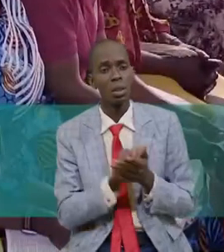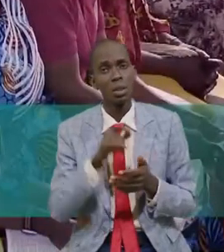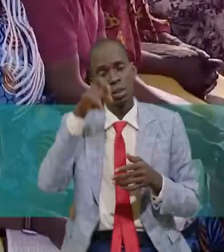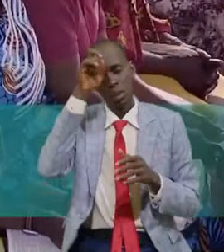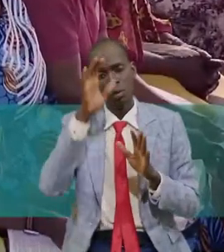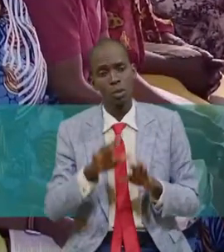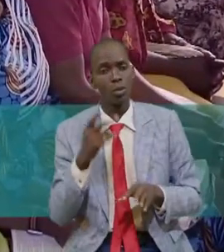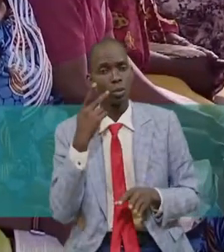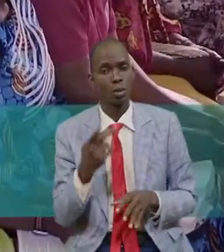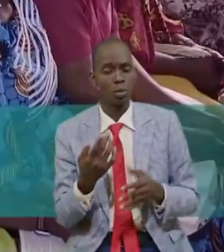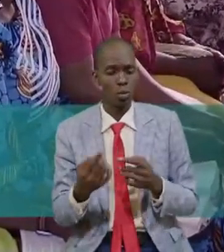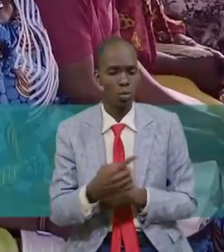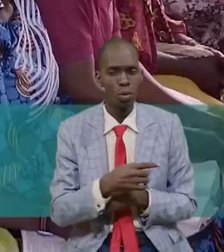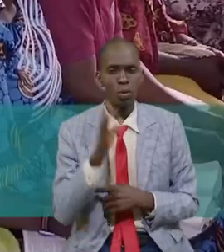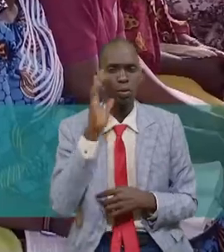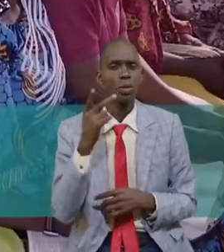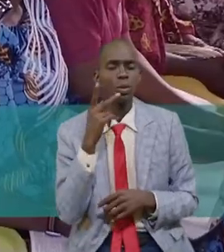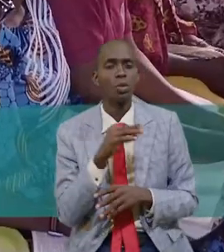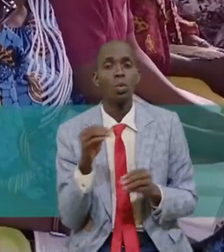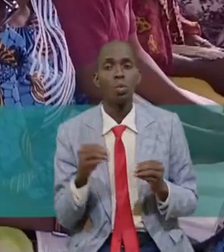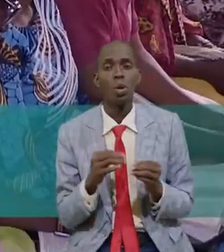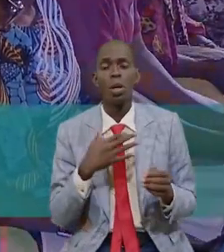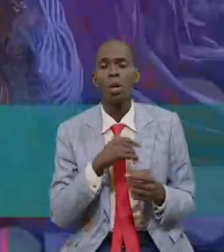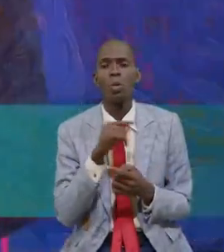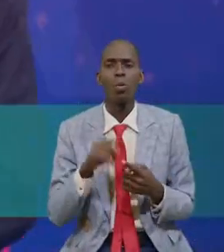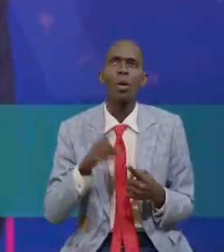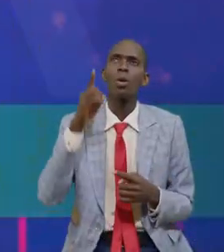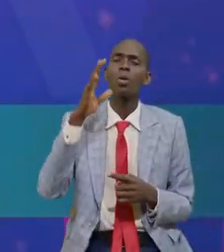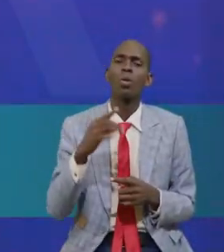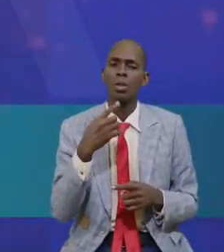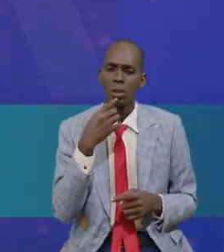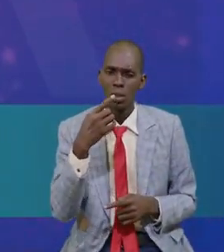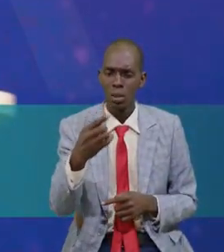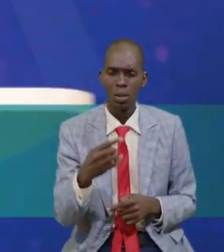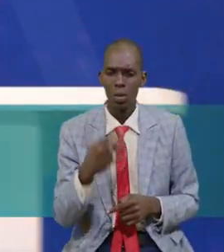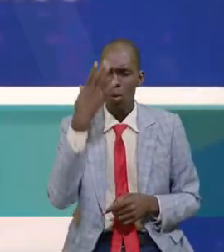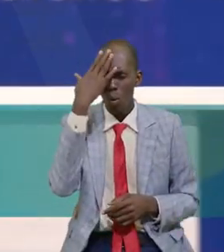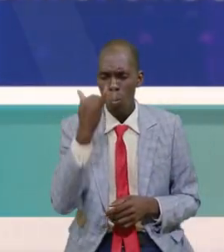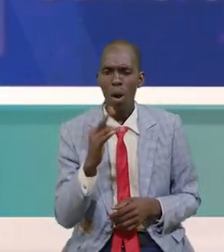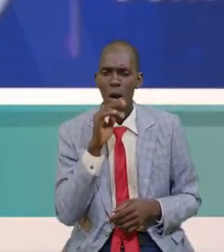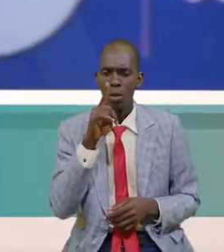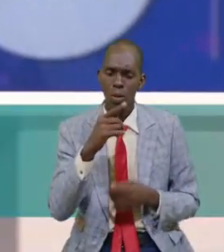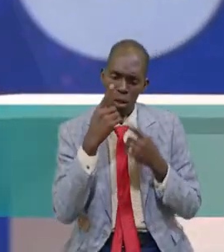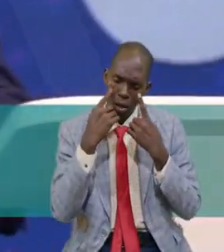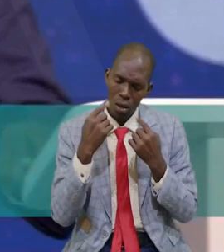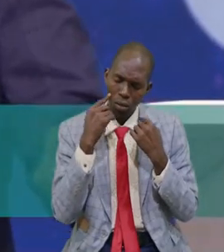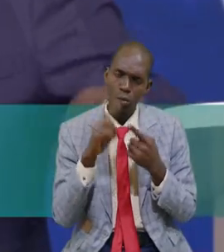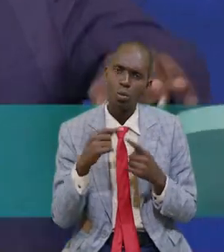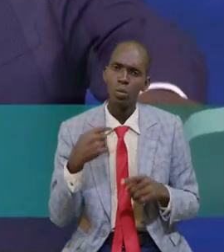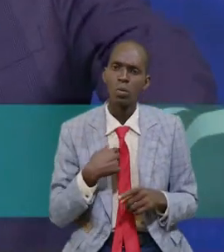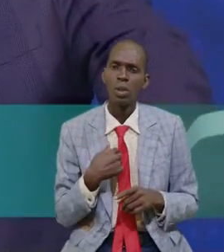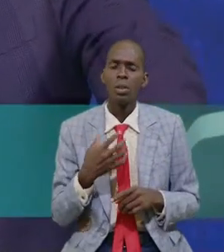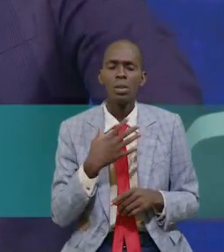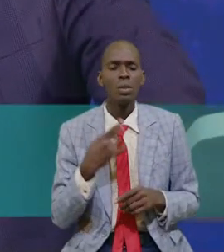That's faith. And when God said, why are you crying unto me? Stretch your rod. Rod, look at the